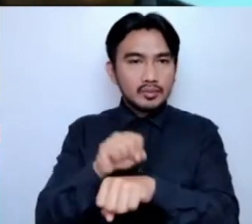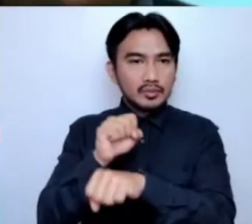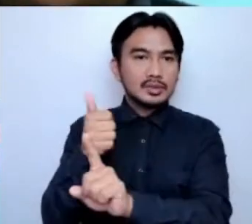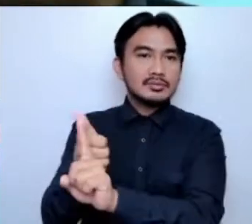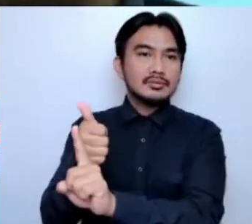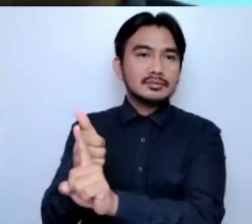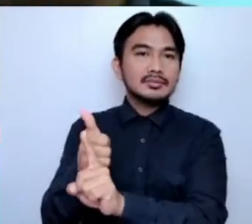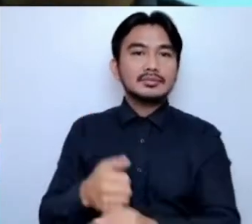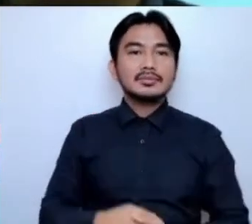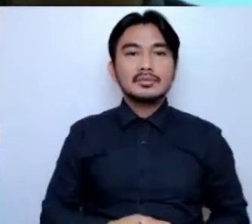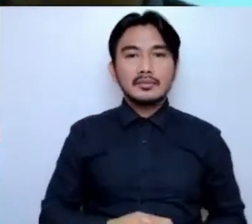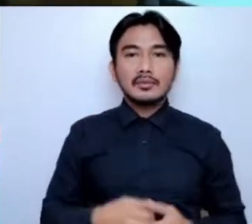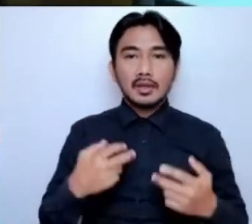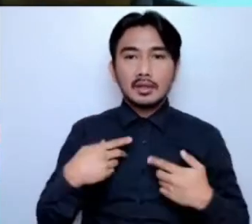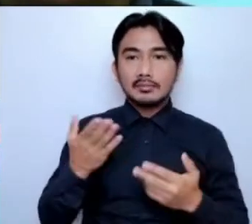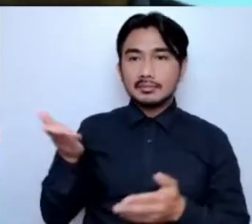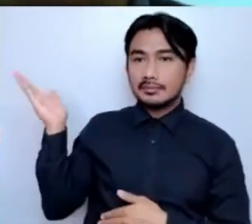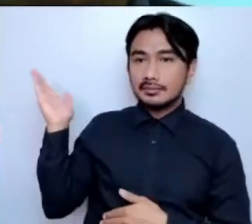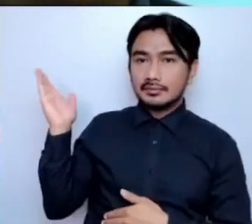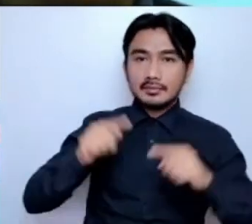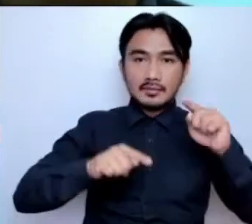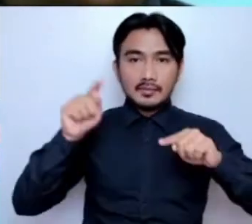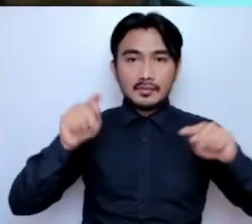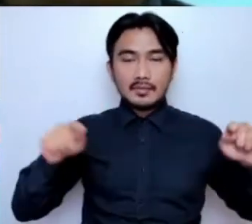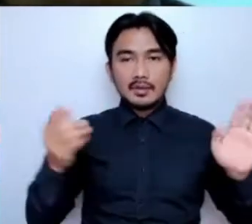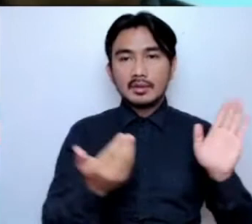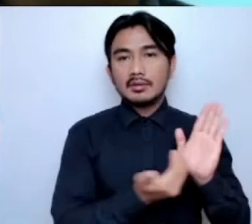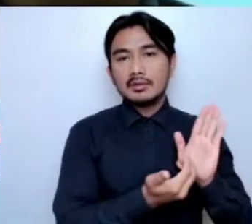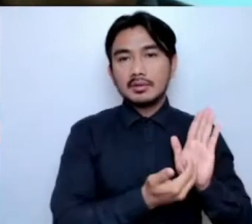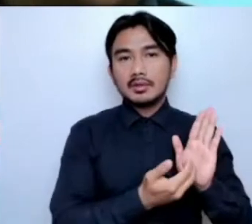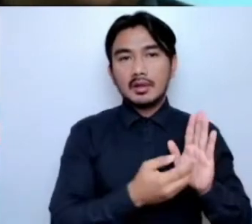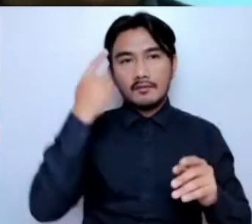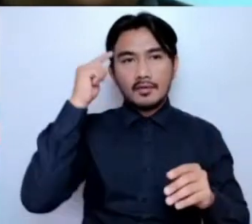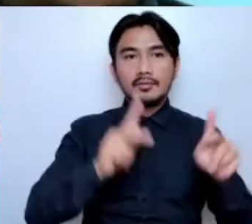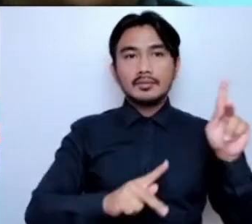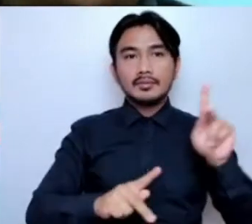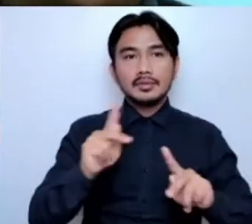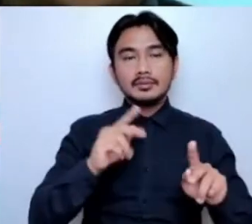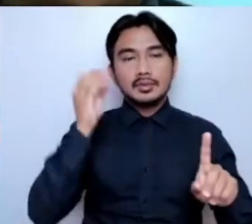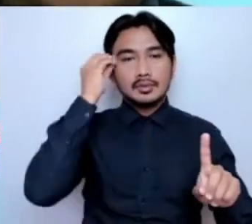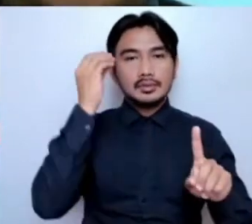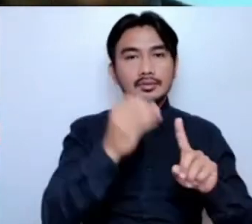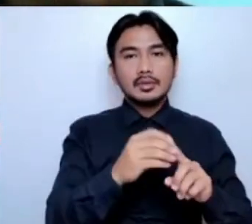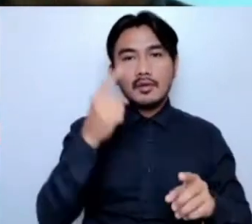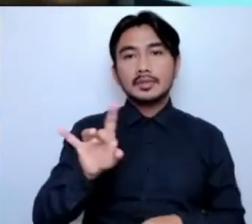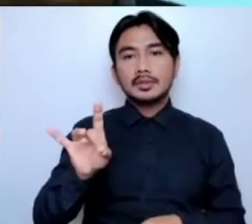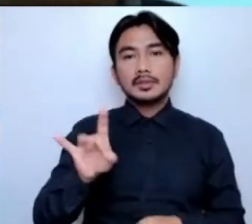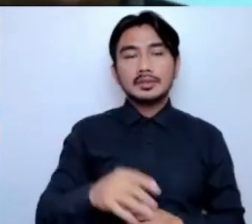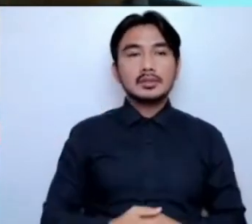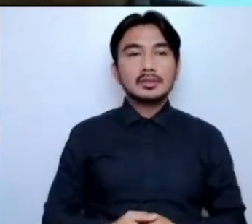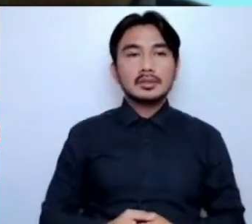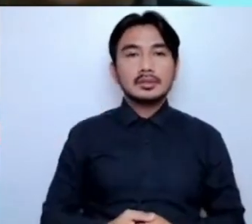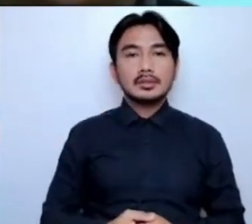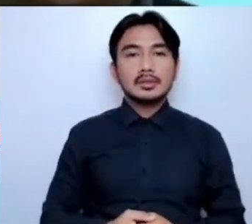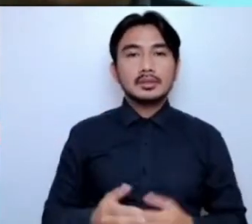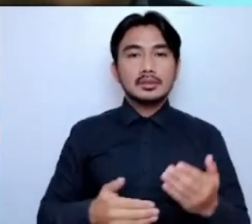are the differences of the performance indicators for Objectives 2, 7, and 8. For